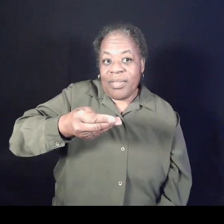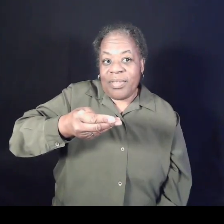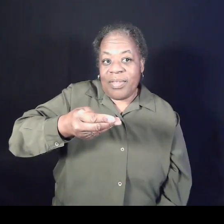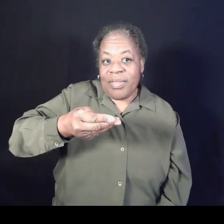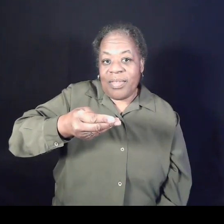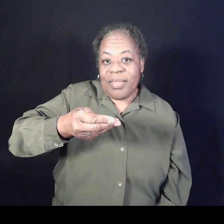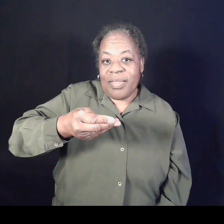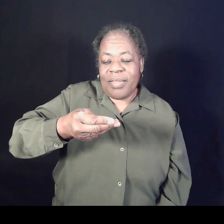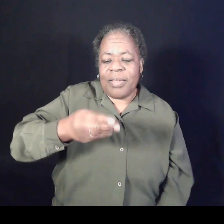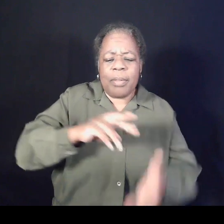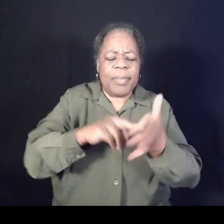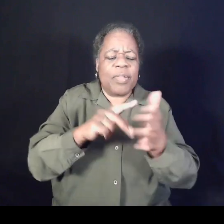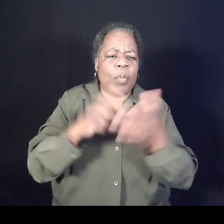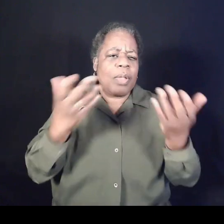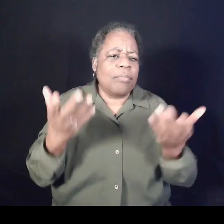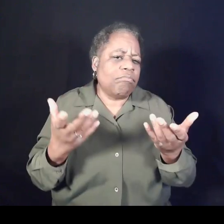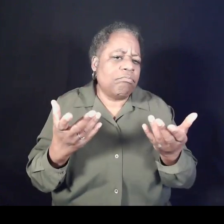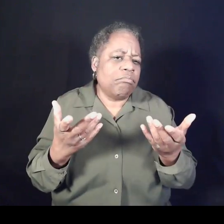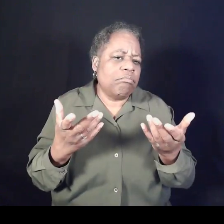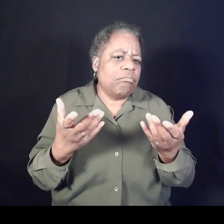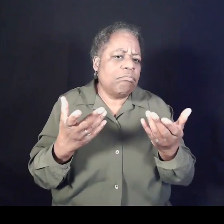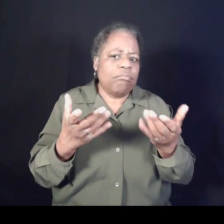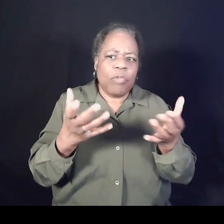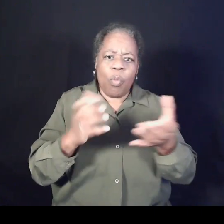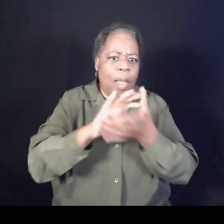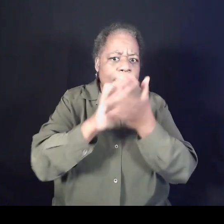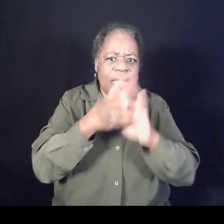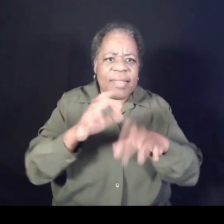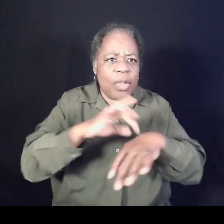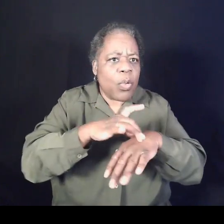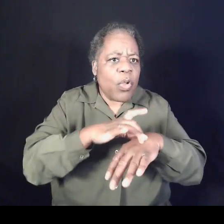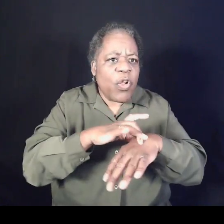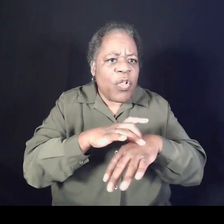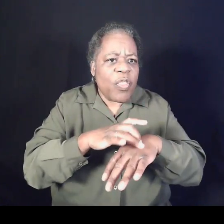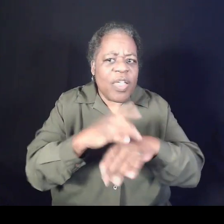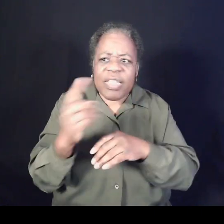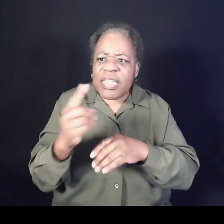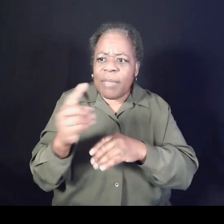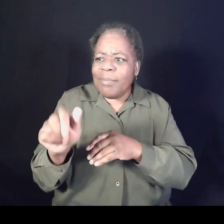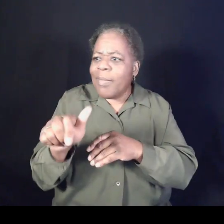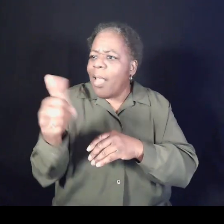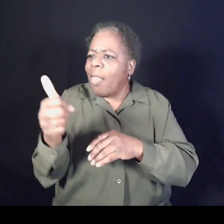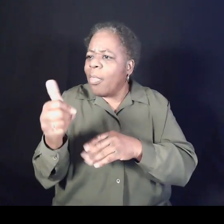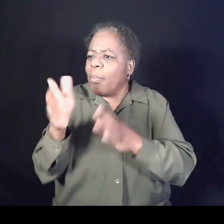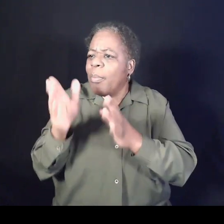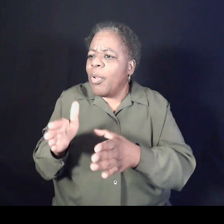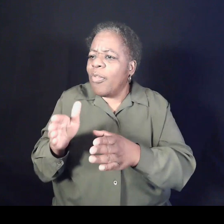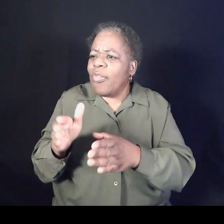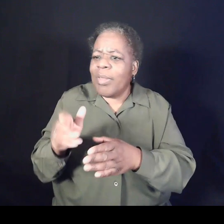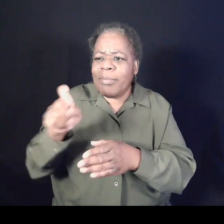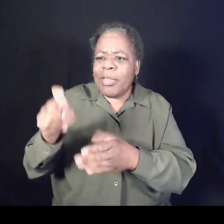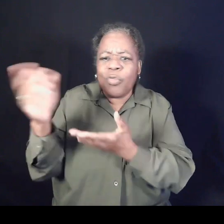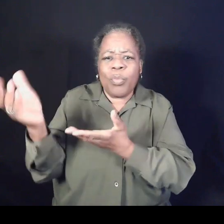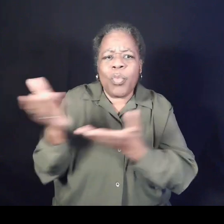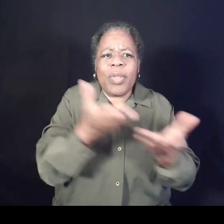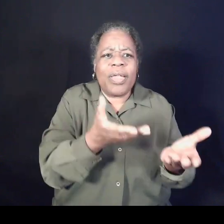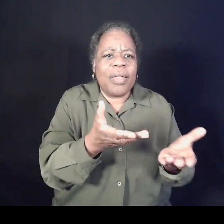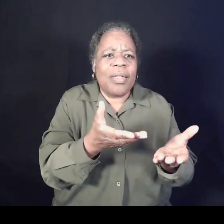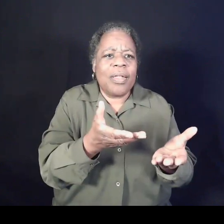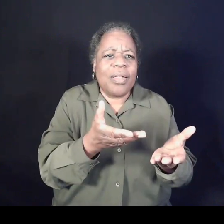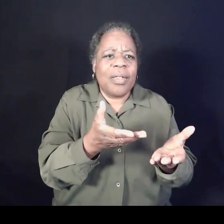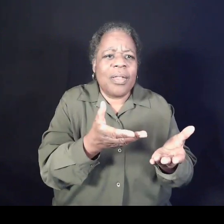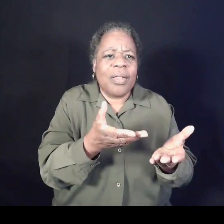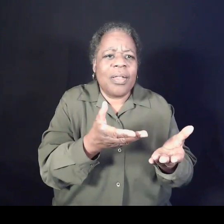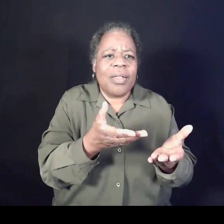In other words, if there's ever going to be peace on earth, someone else is going to have to bring it.